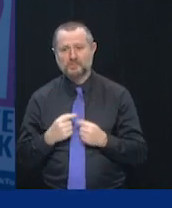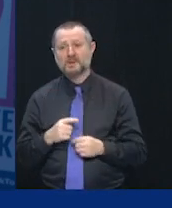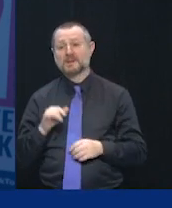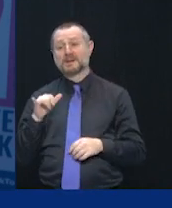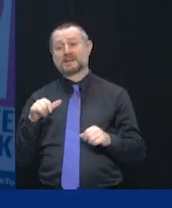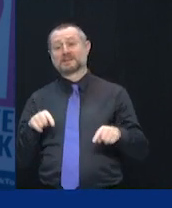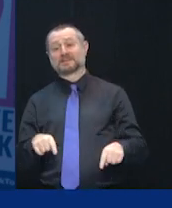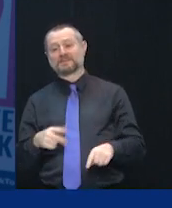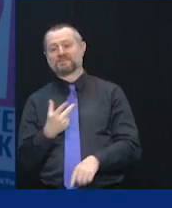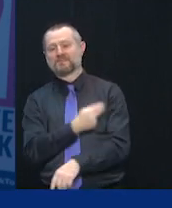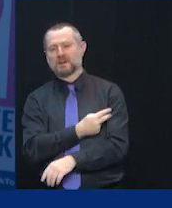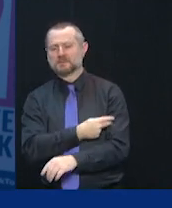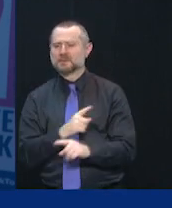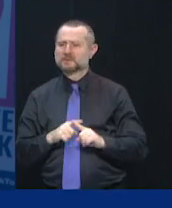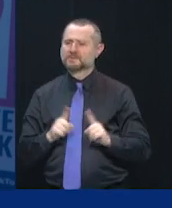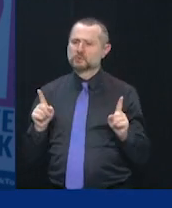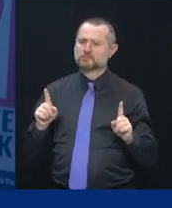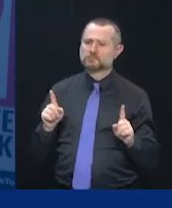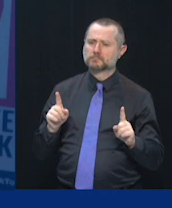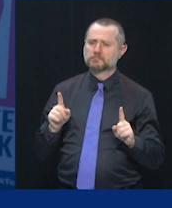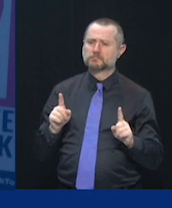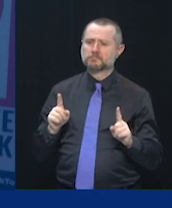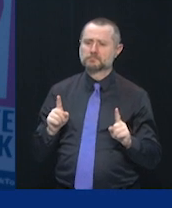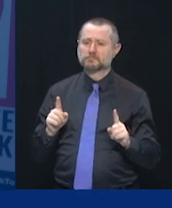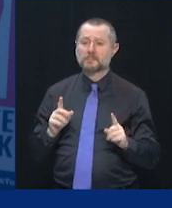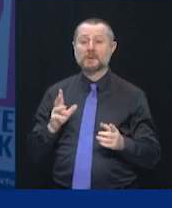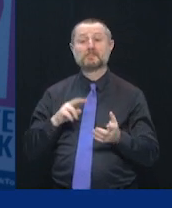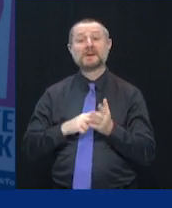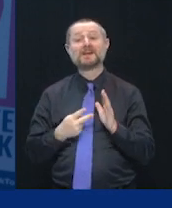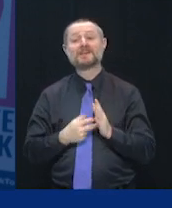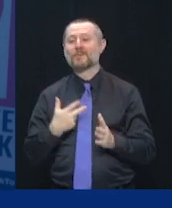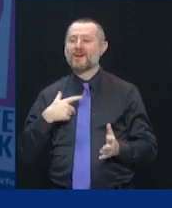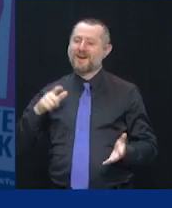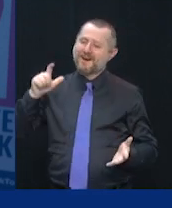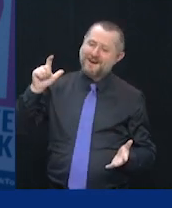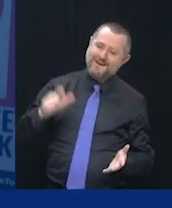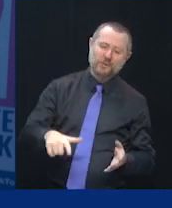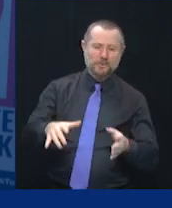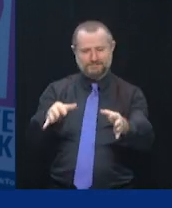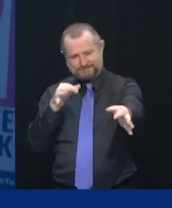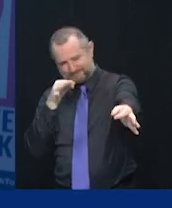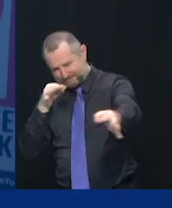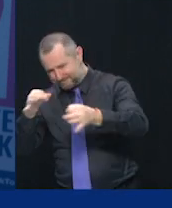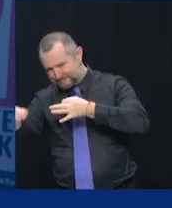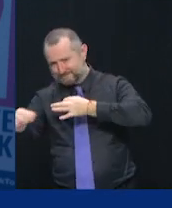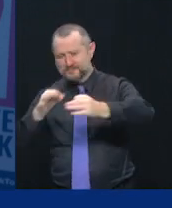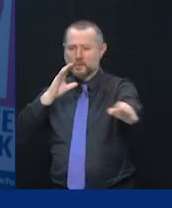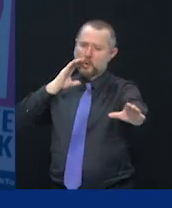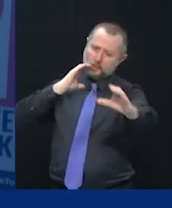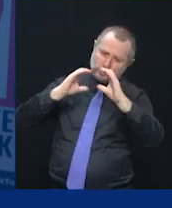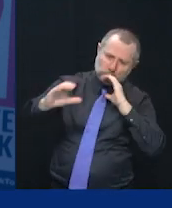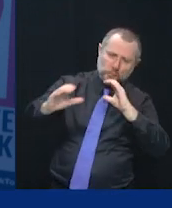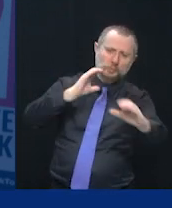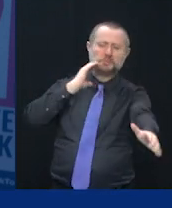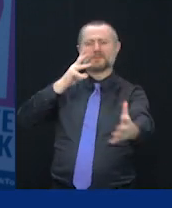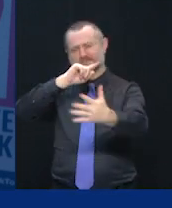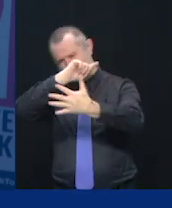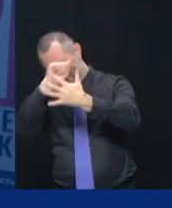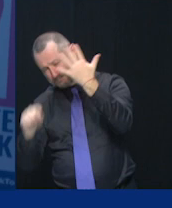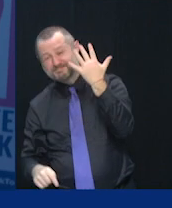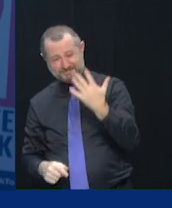vaccine. And that is going to be a process of communication. And we're going to have to talk through